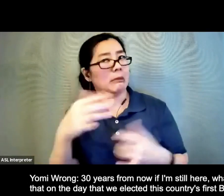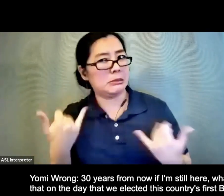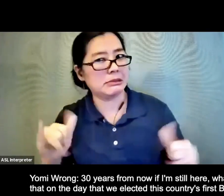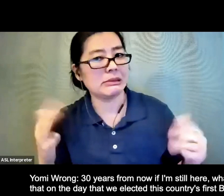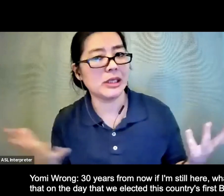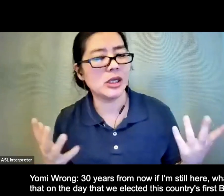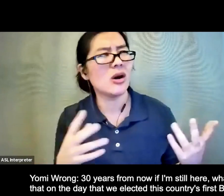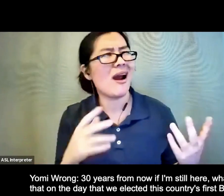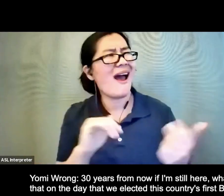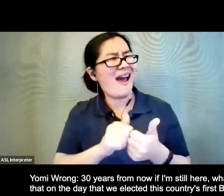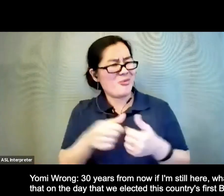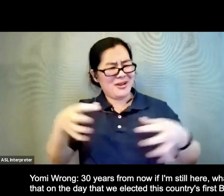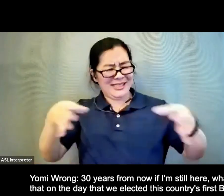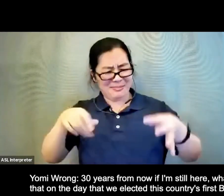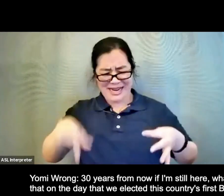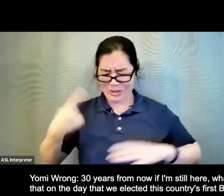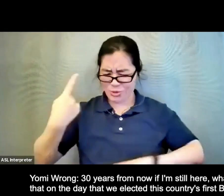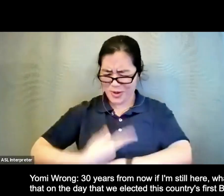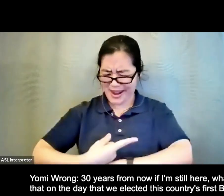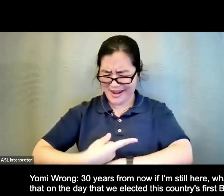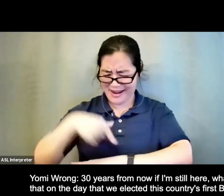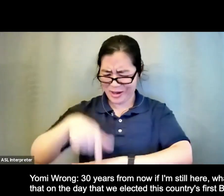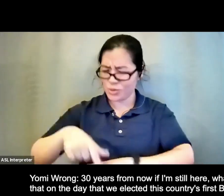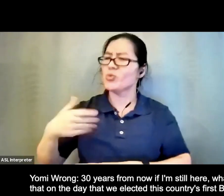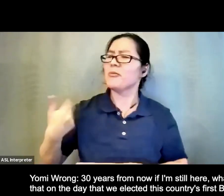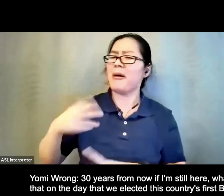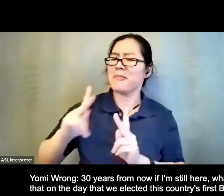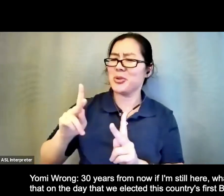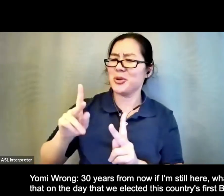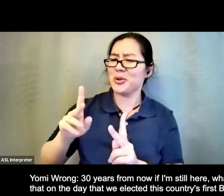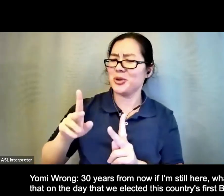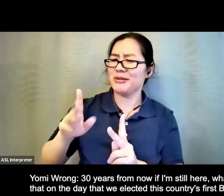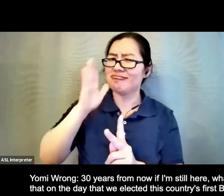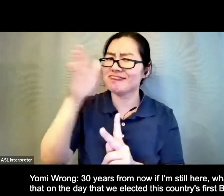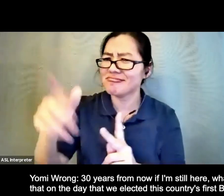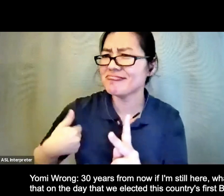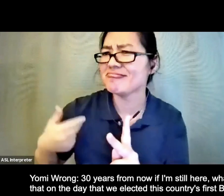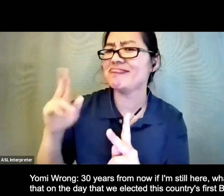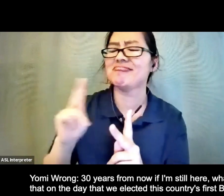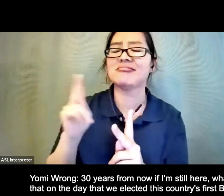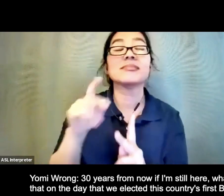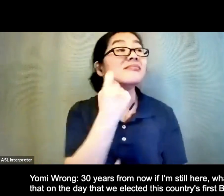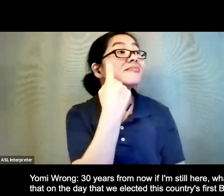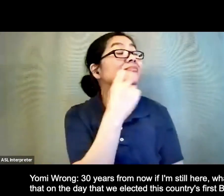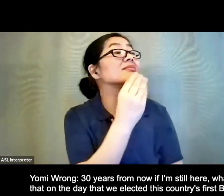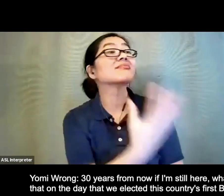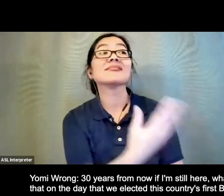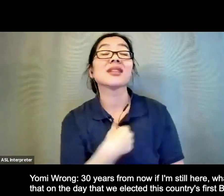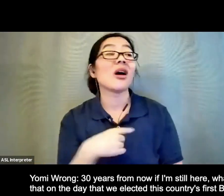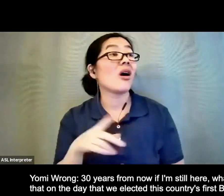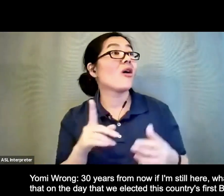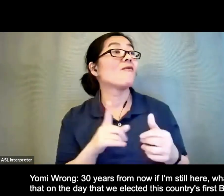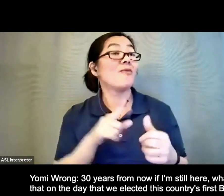about this day? And I get to say that on the day that we elected this country's first Black woman